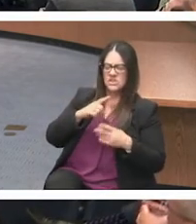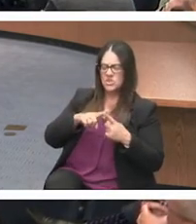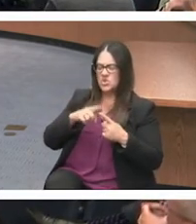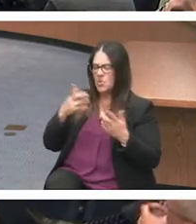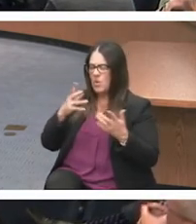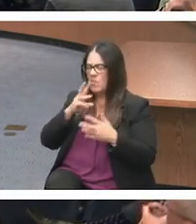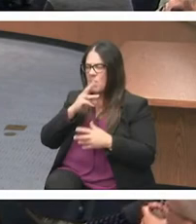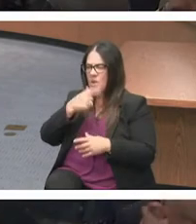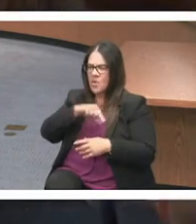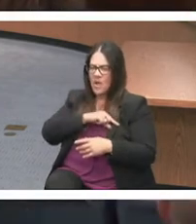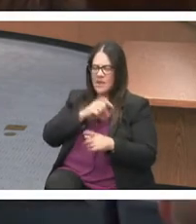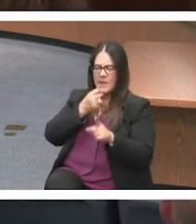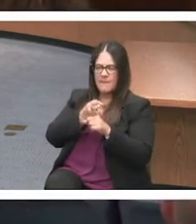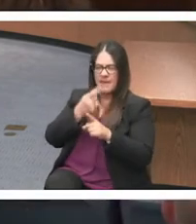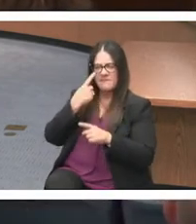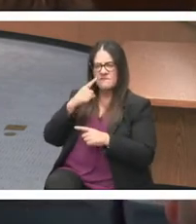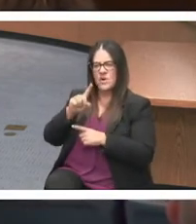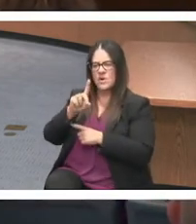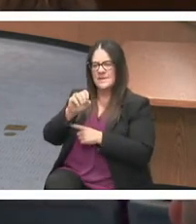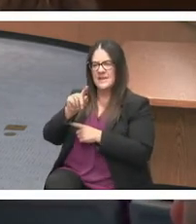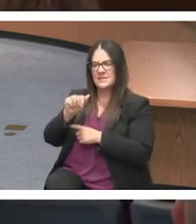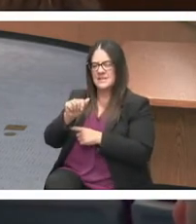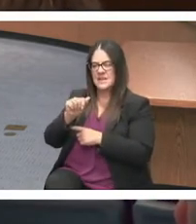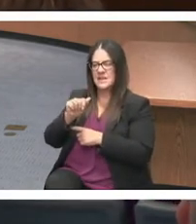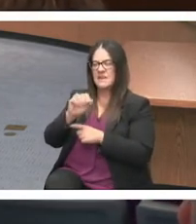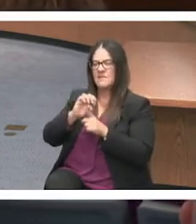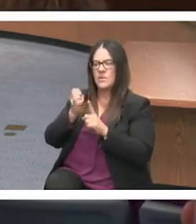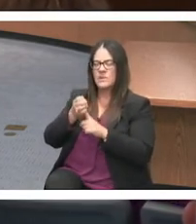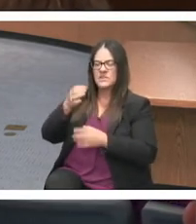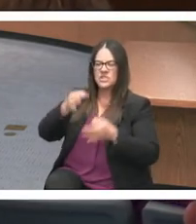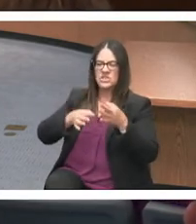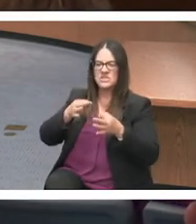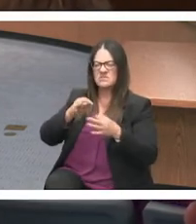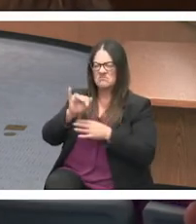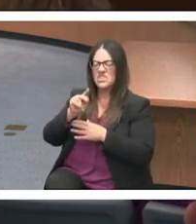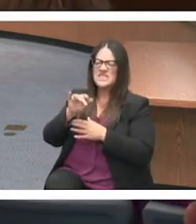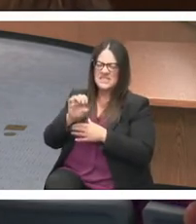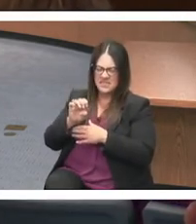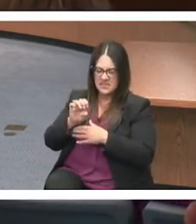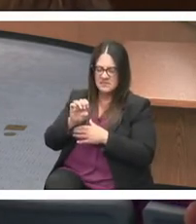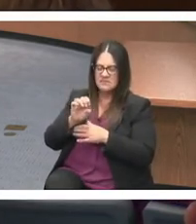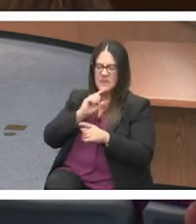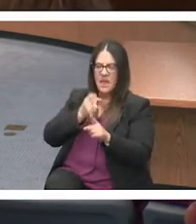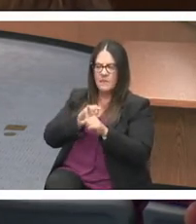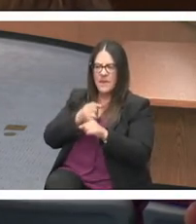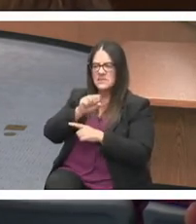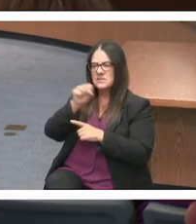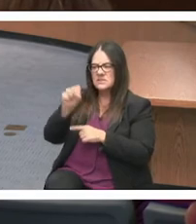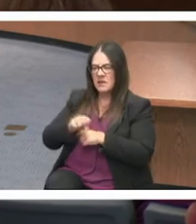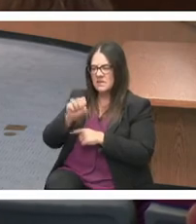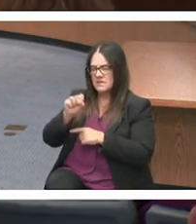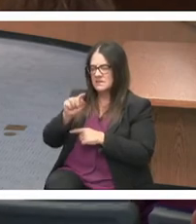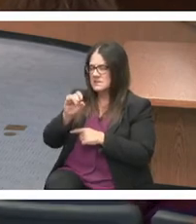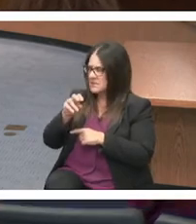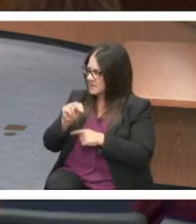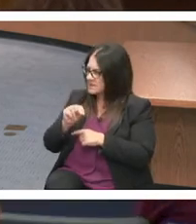will be for Delta environmental justice communities, particularly Stockton, and especially in regards to harmful algal blooms?